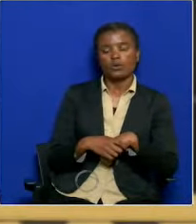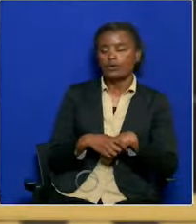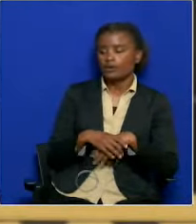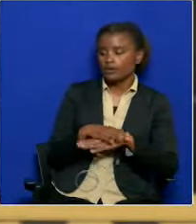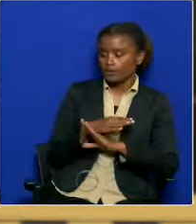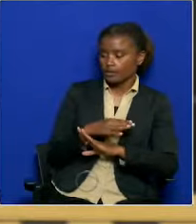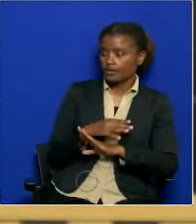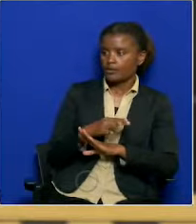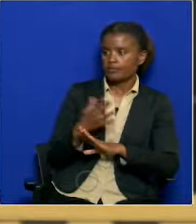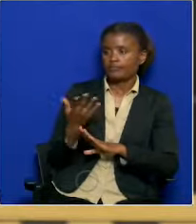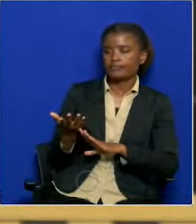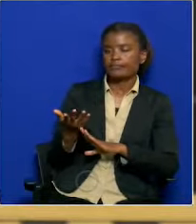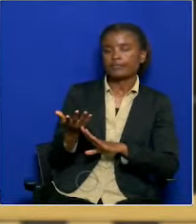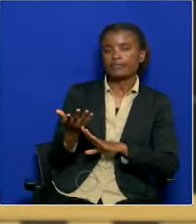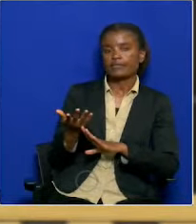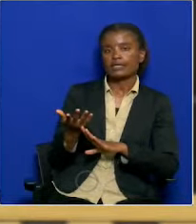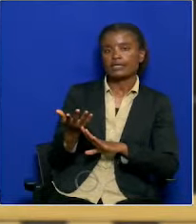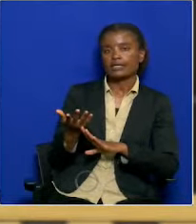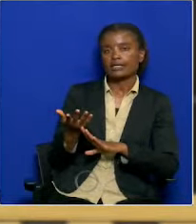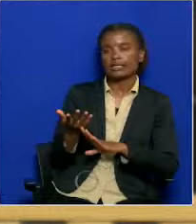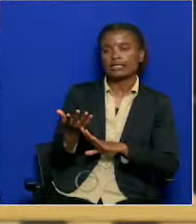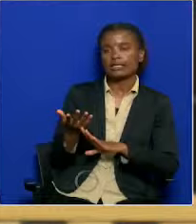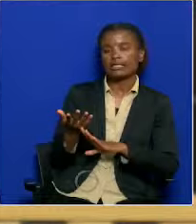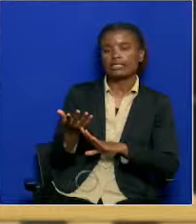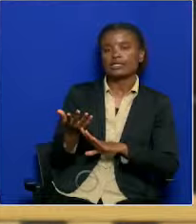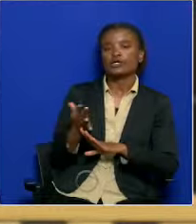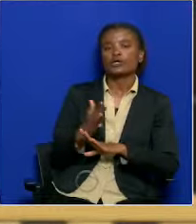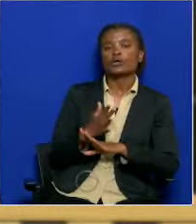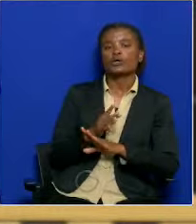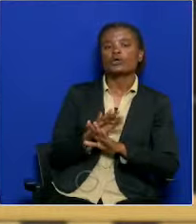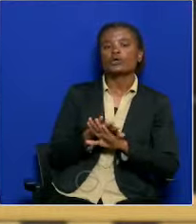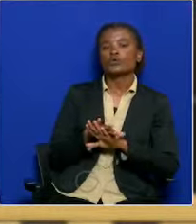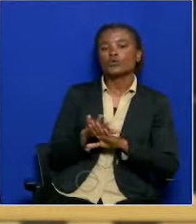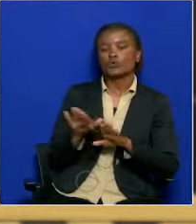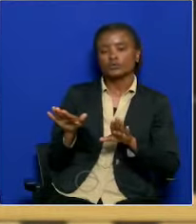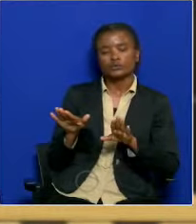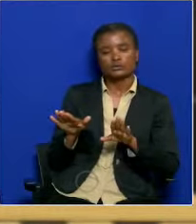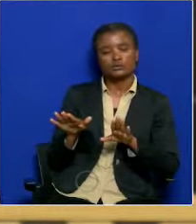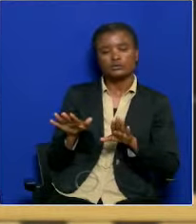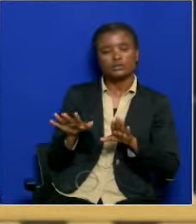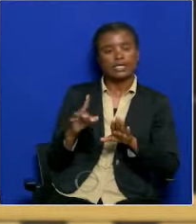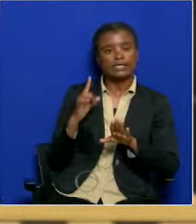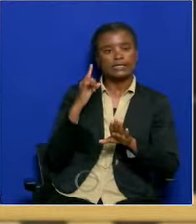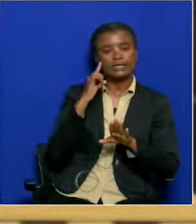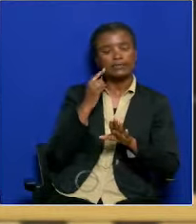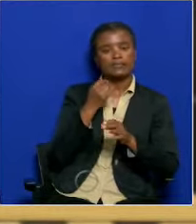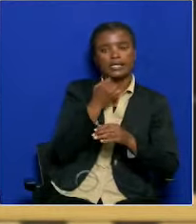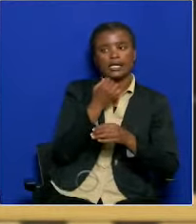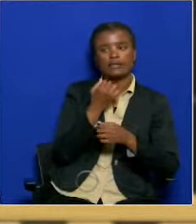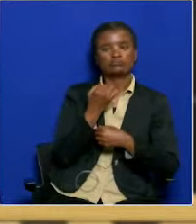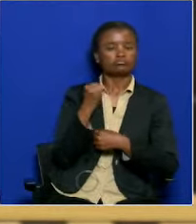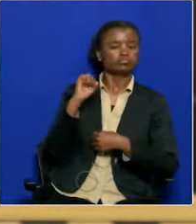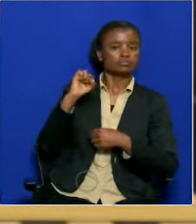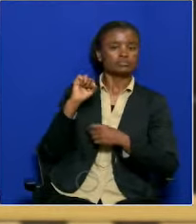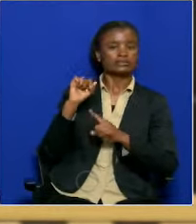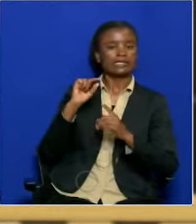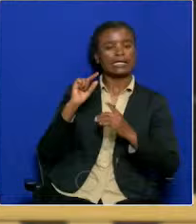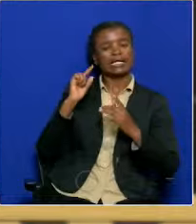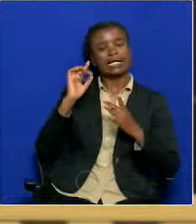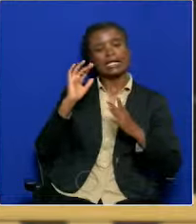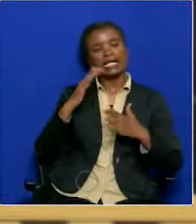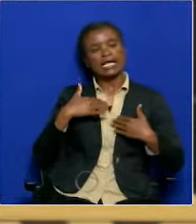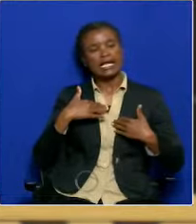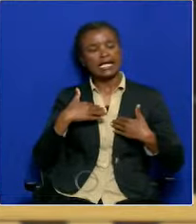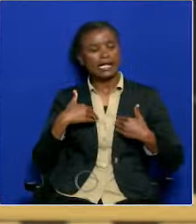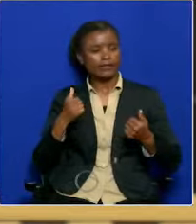be disputing that you had these other health issues and health discussions. I'm